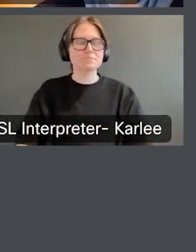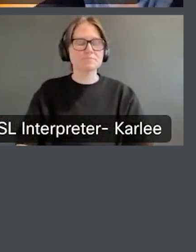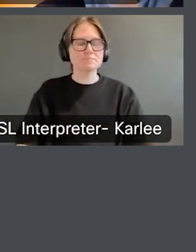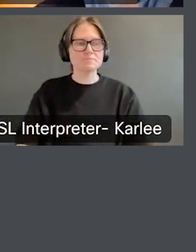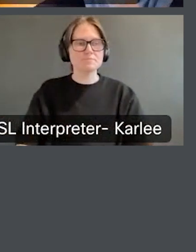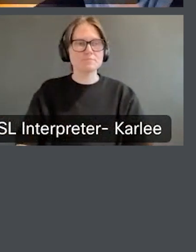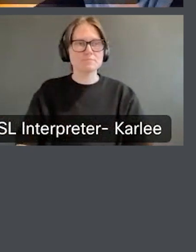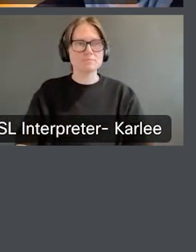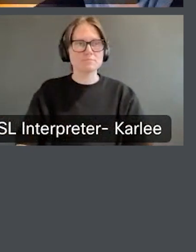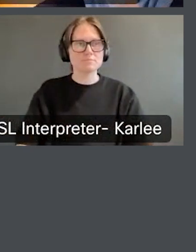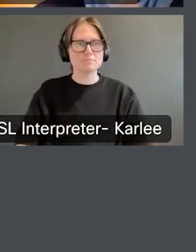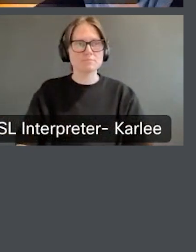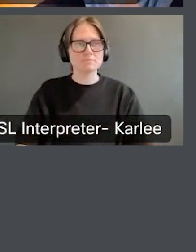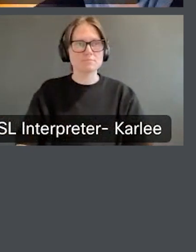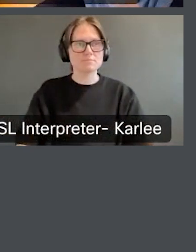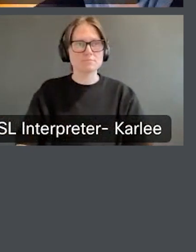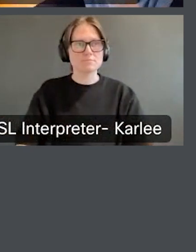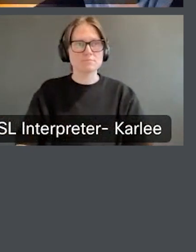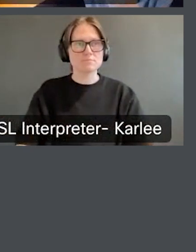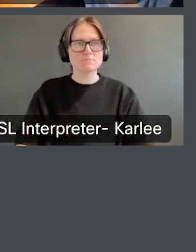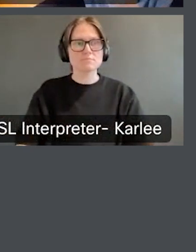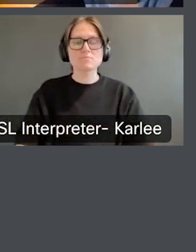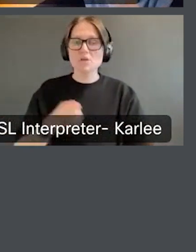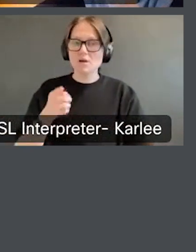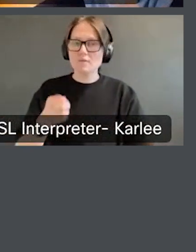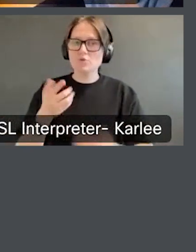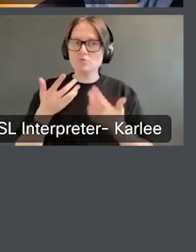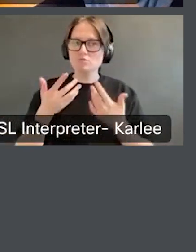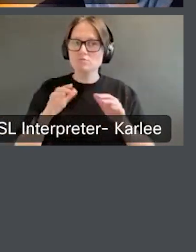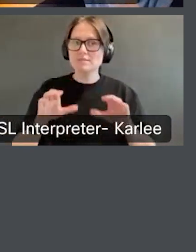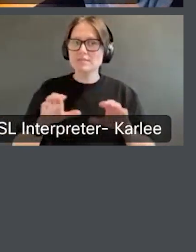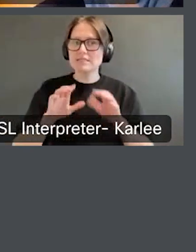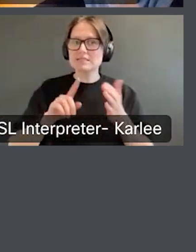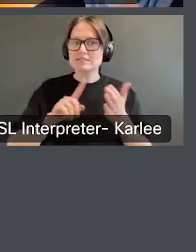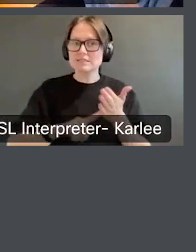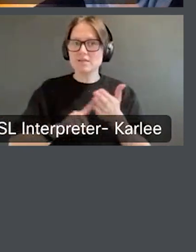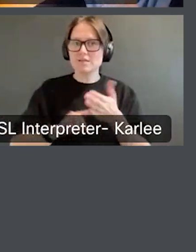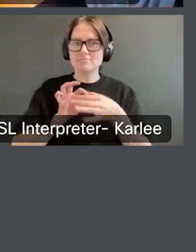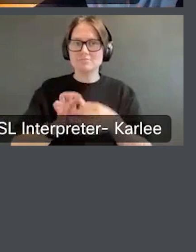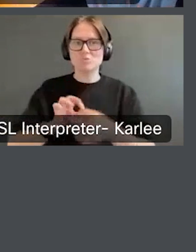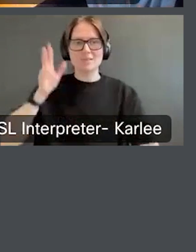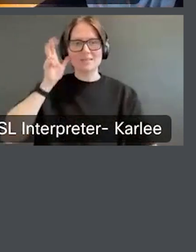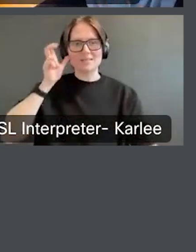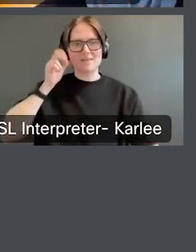Have you done studies on listening fatigue in these kids?